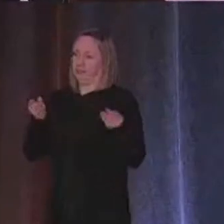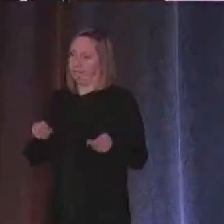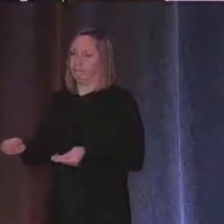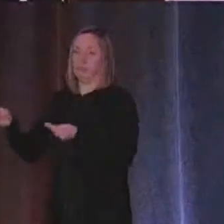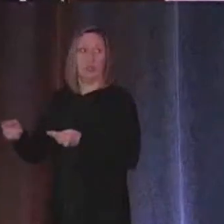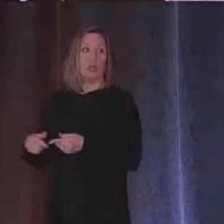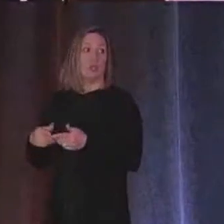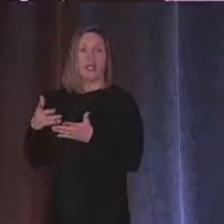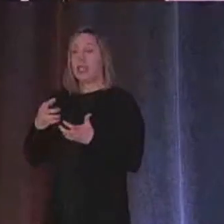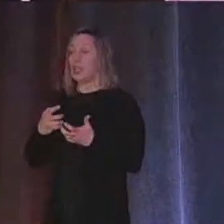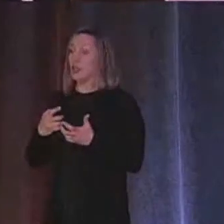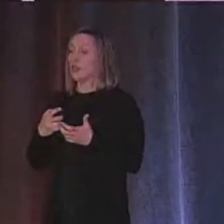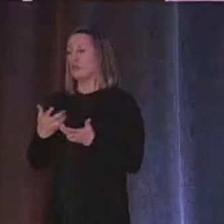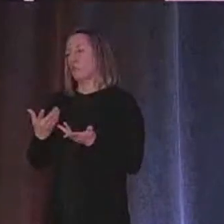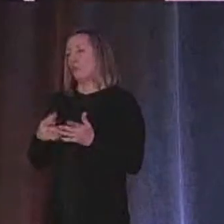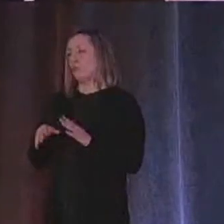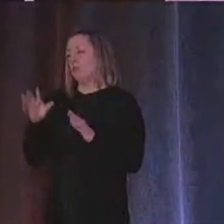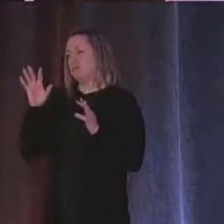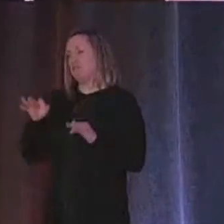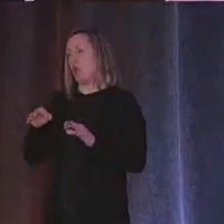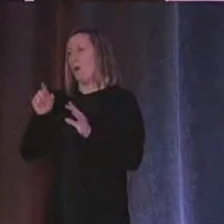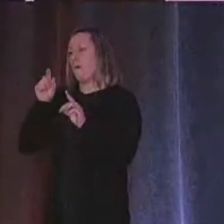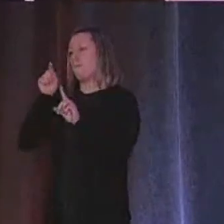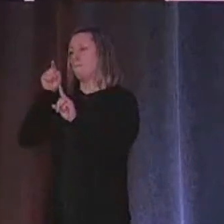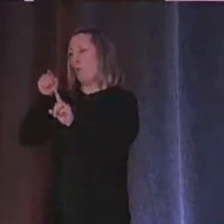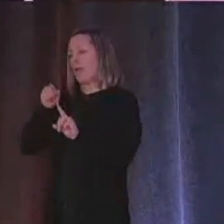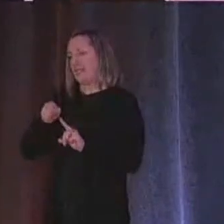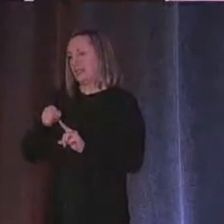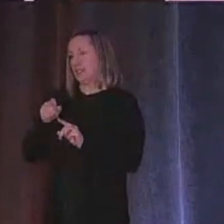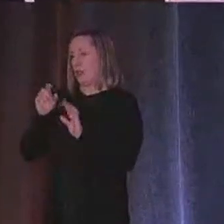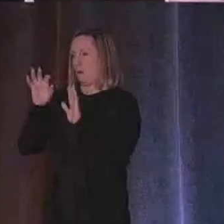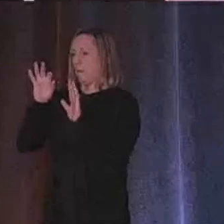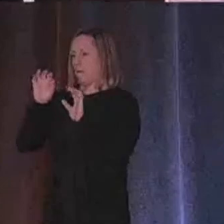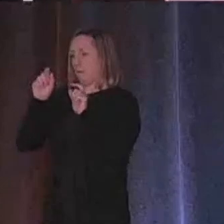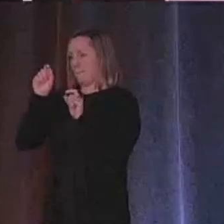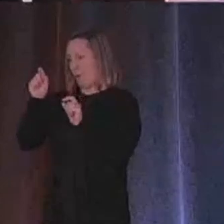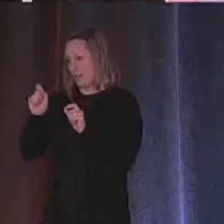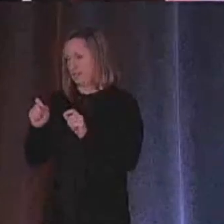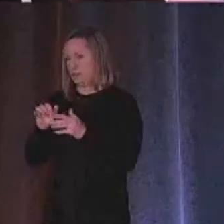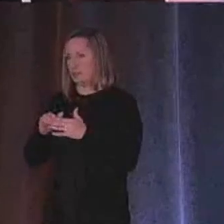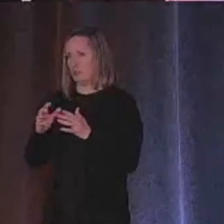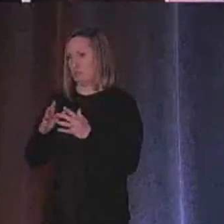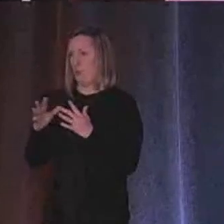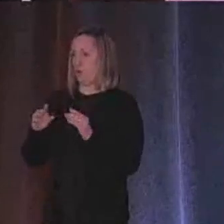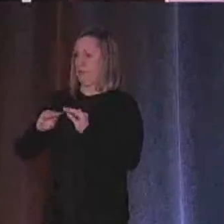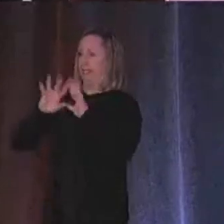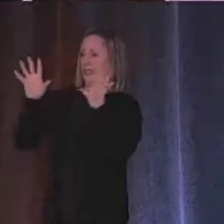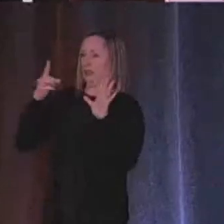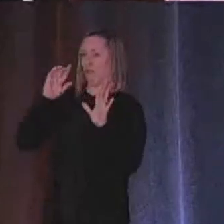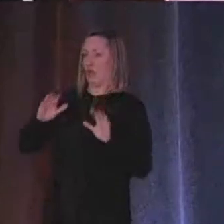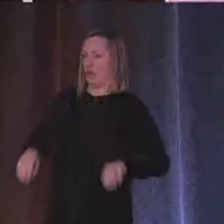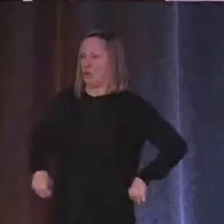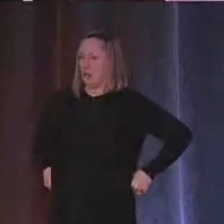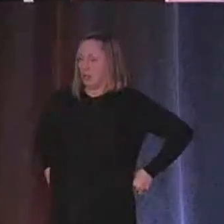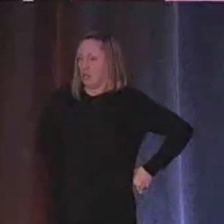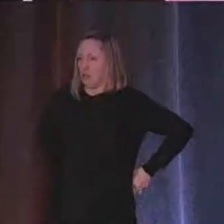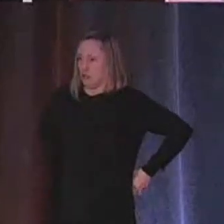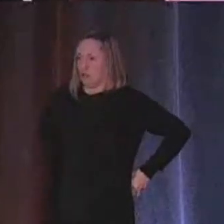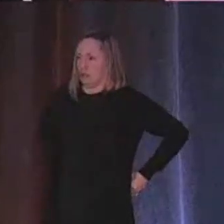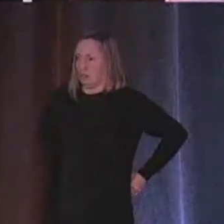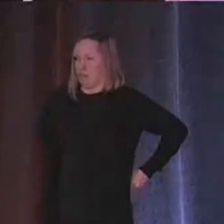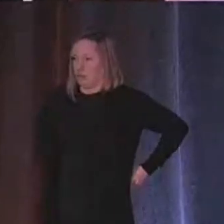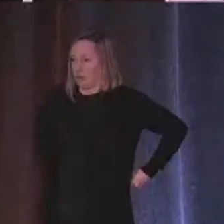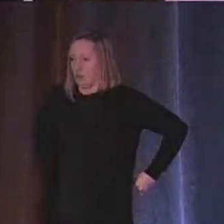for points because they're by far the most performant, at least for our purposes. We were thinking if we